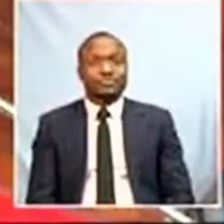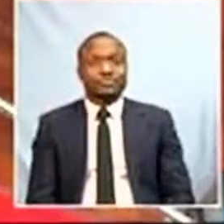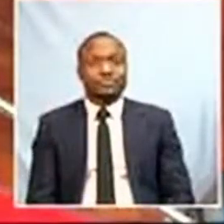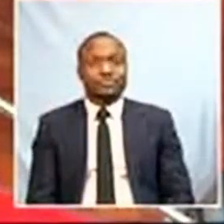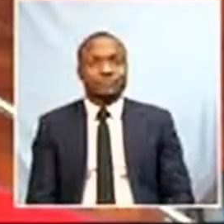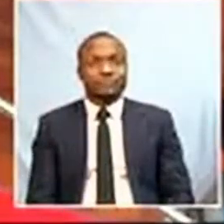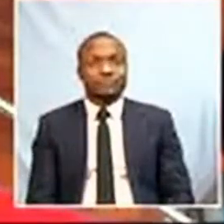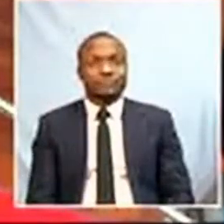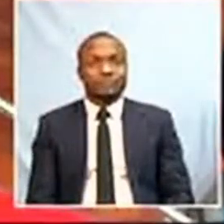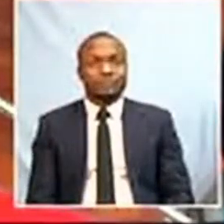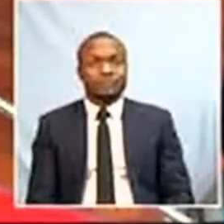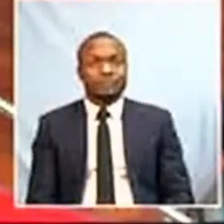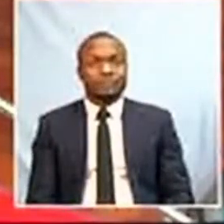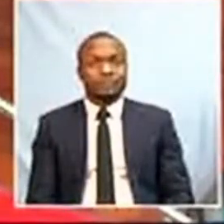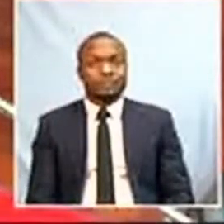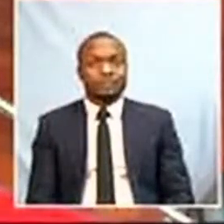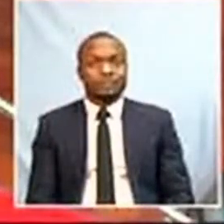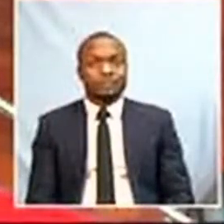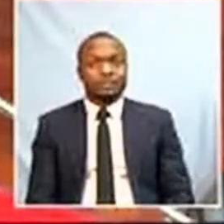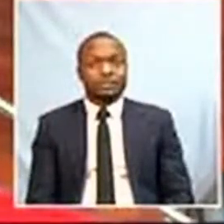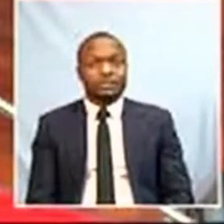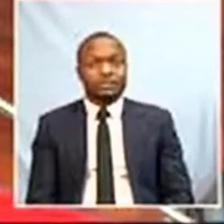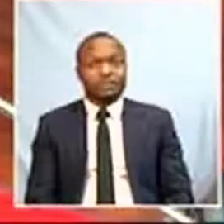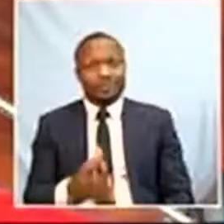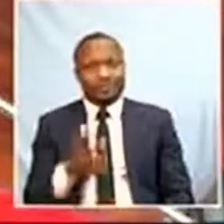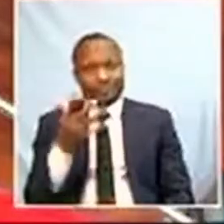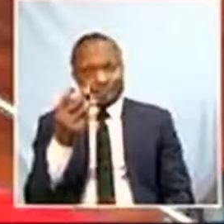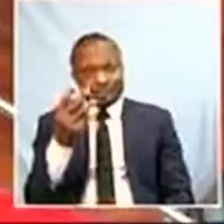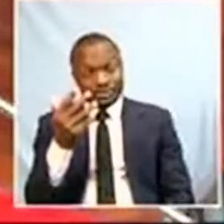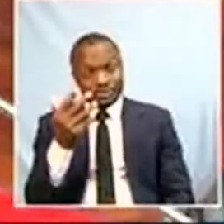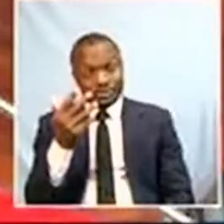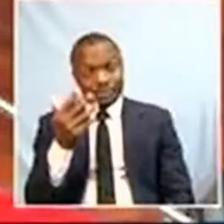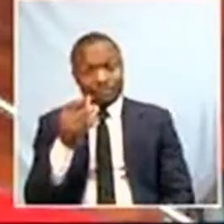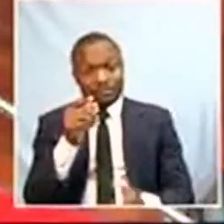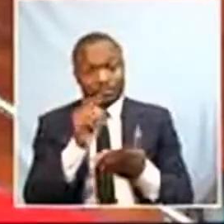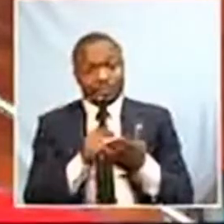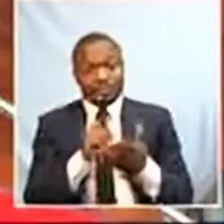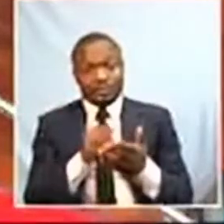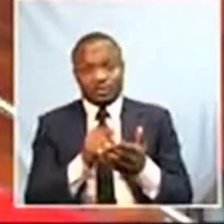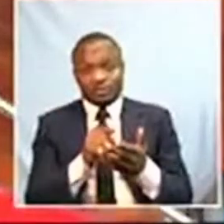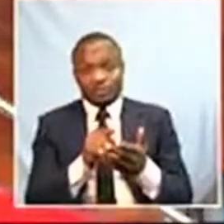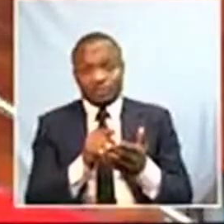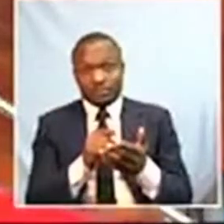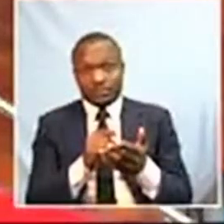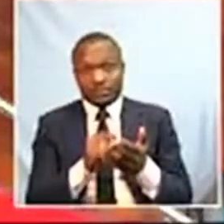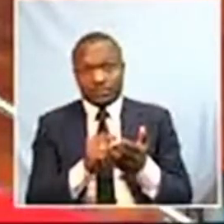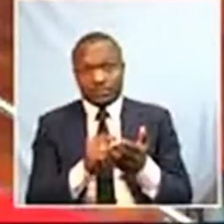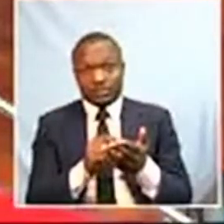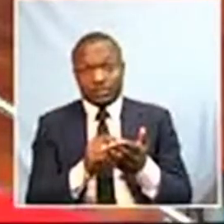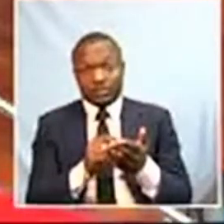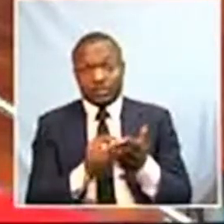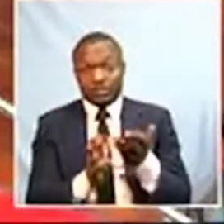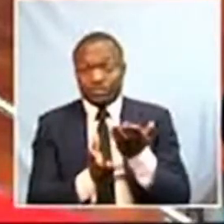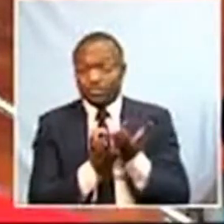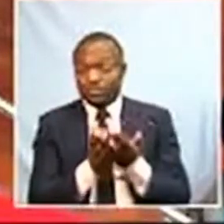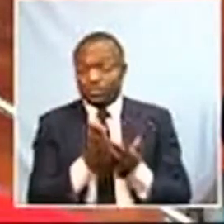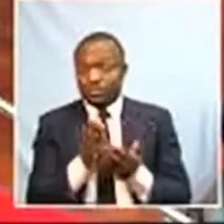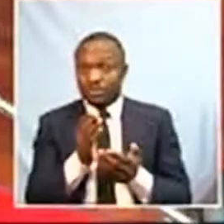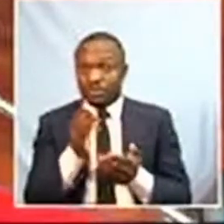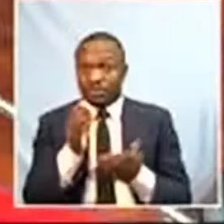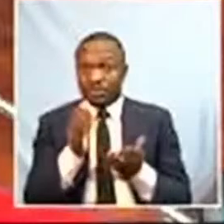And then the serial 15 is corresponding with ledger 110.